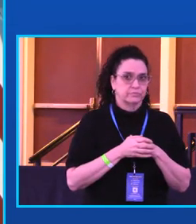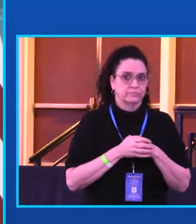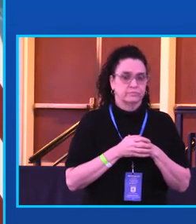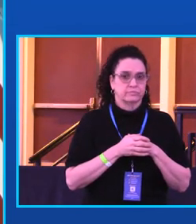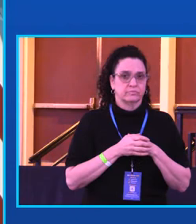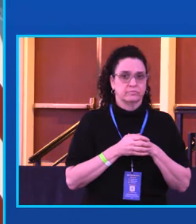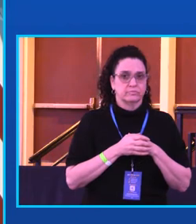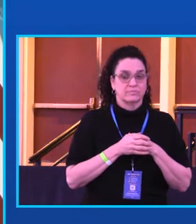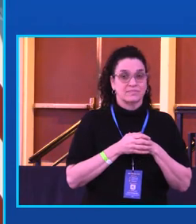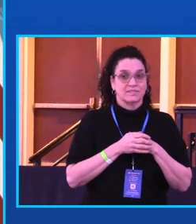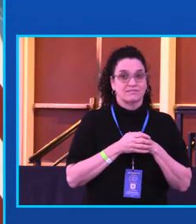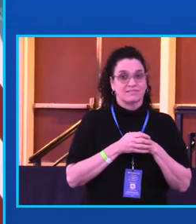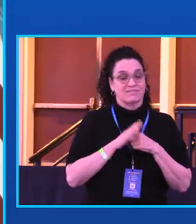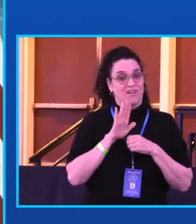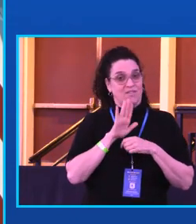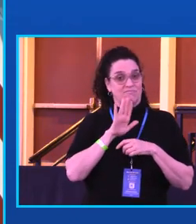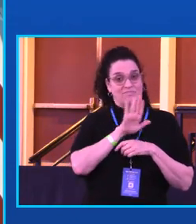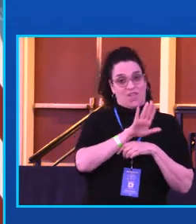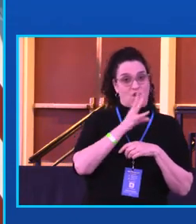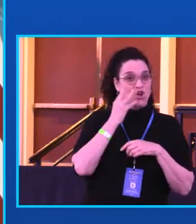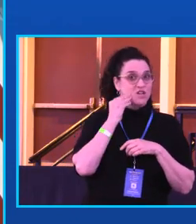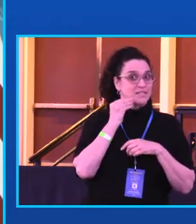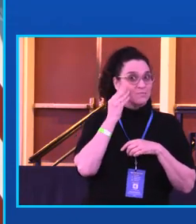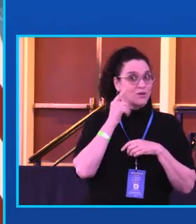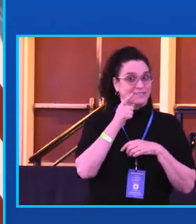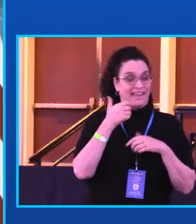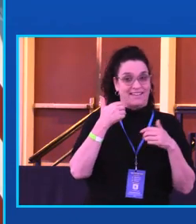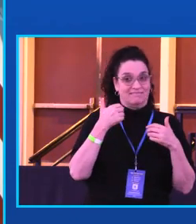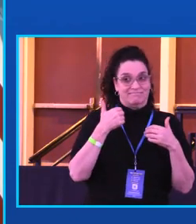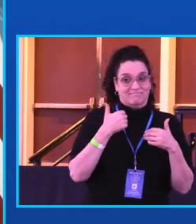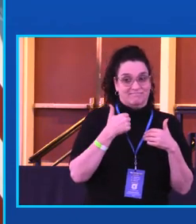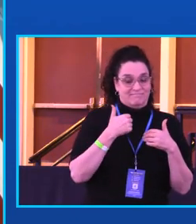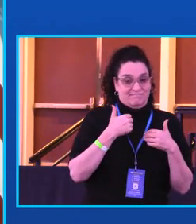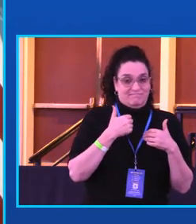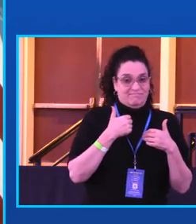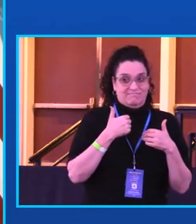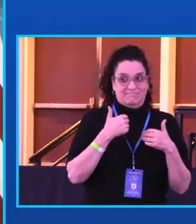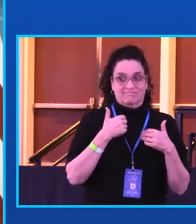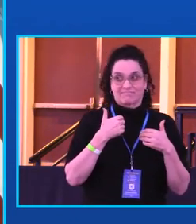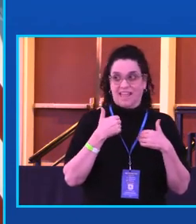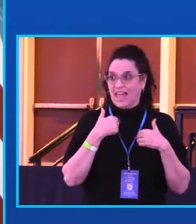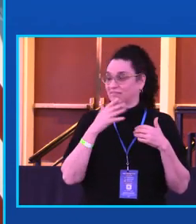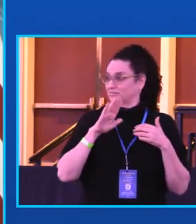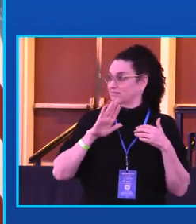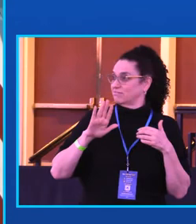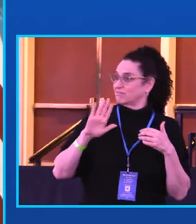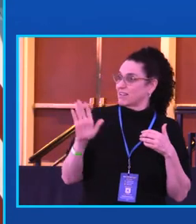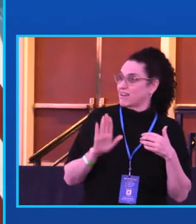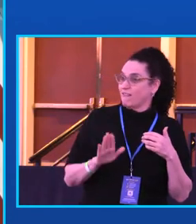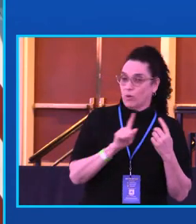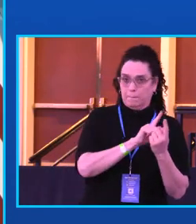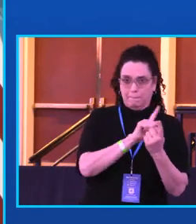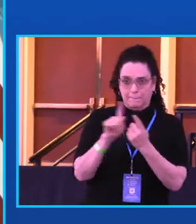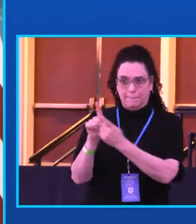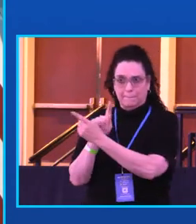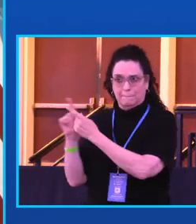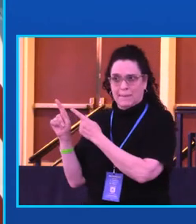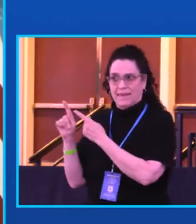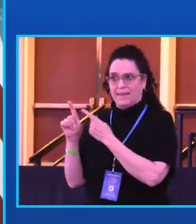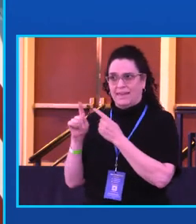And because of the experience they've had, they've of course not been in a room like this among